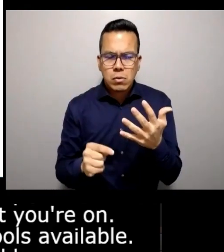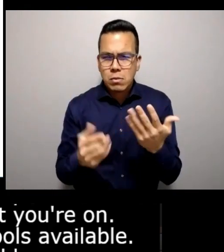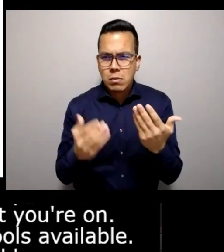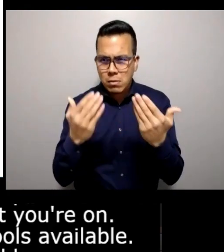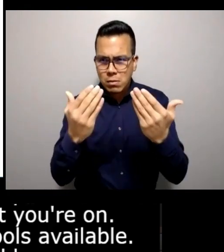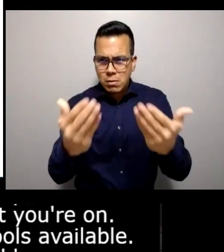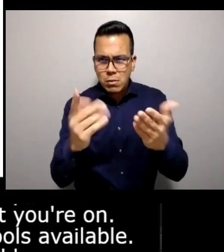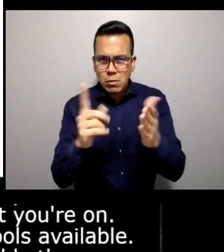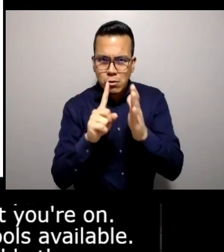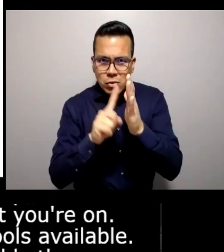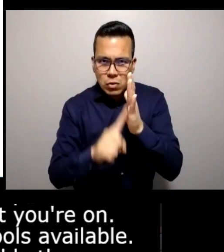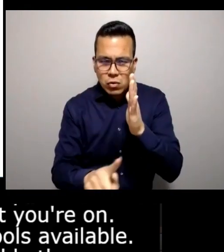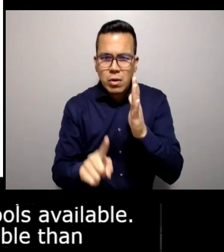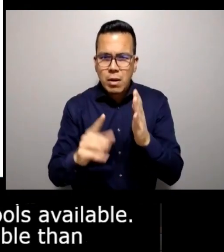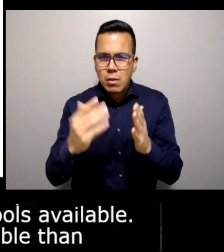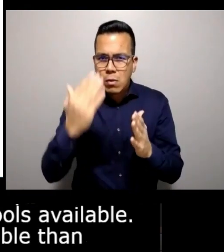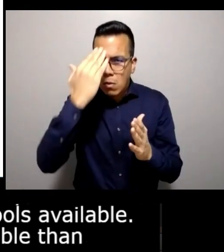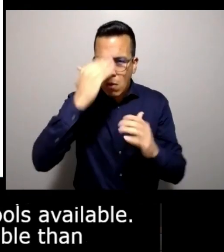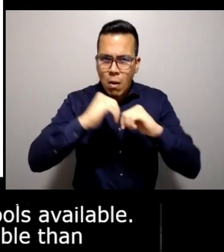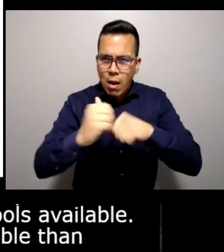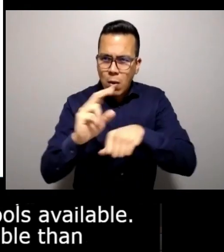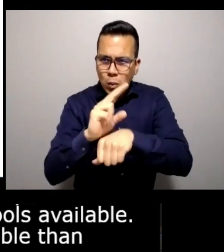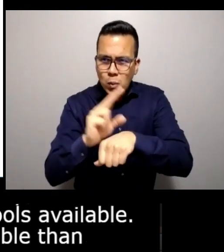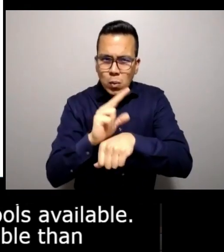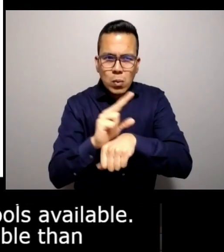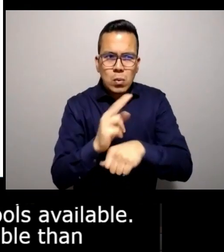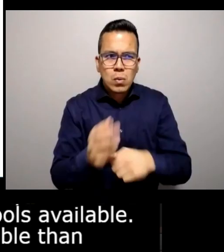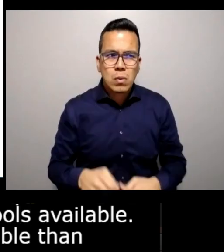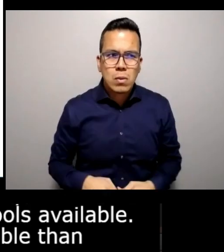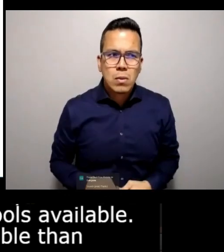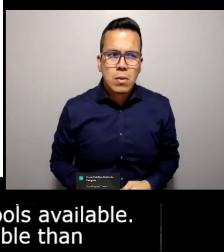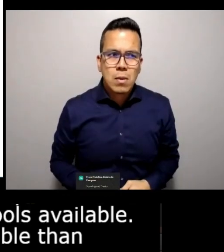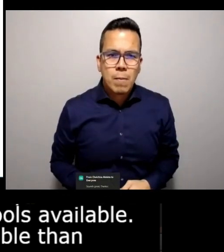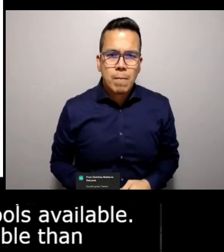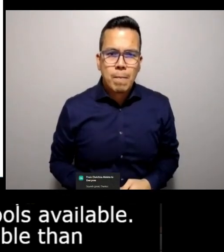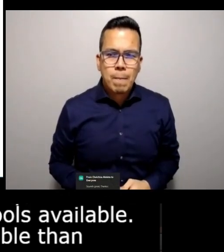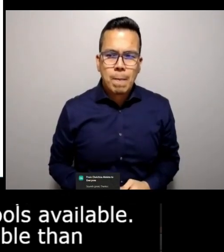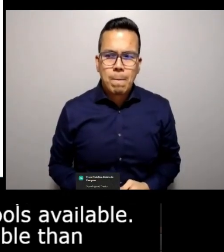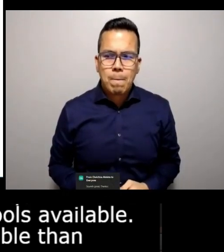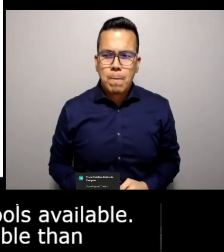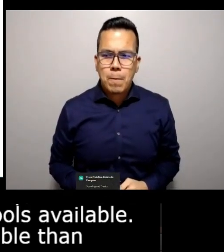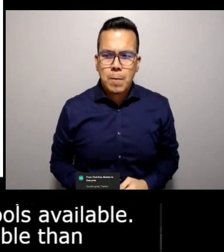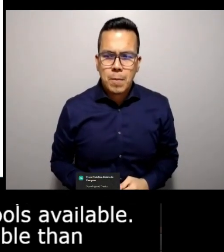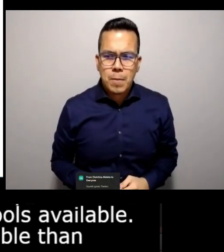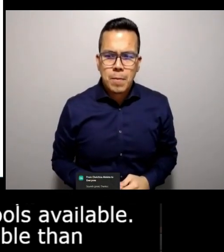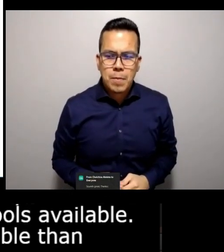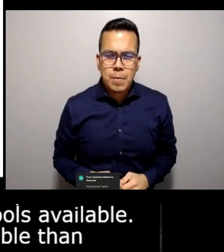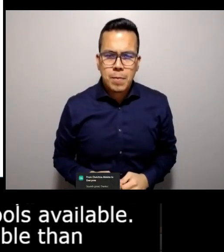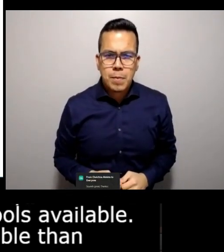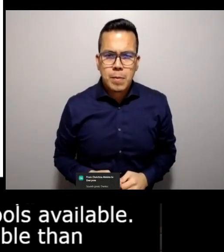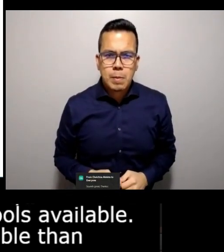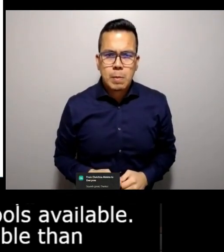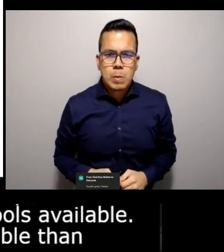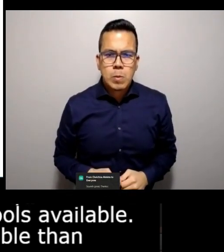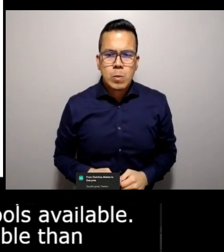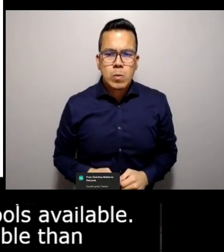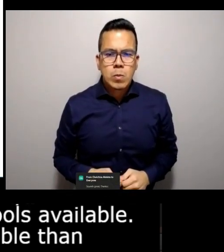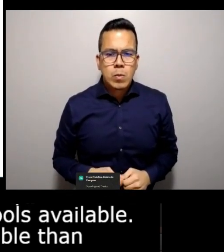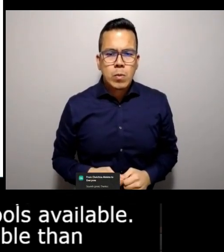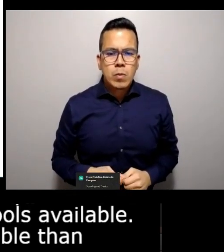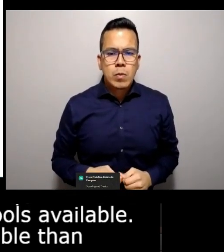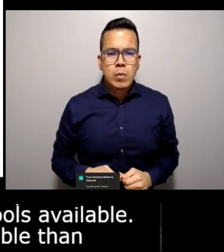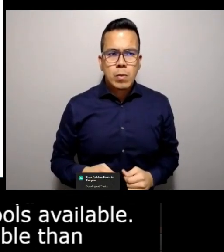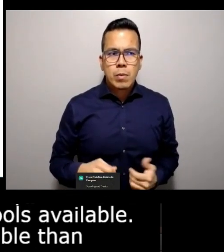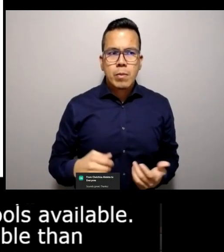In any case, everyone should work on being very curious and being